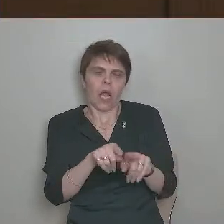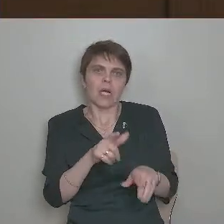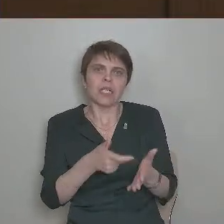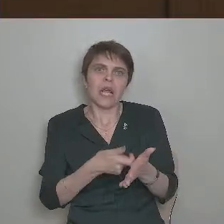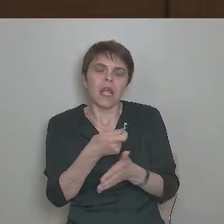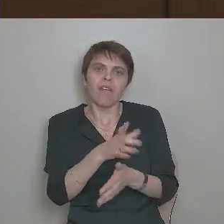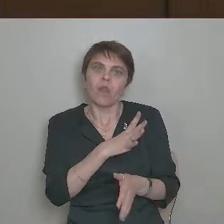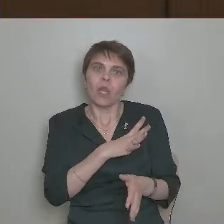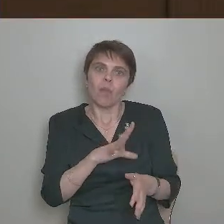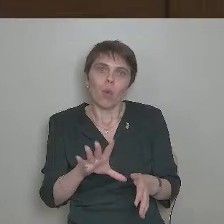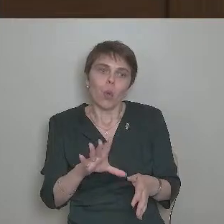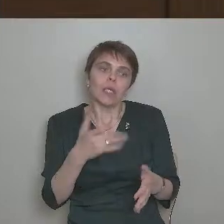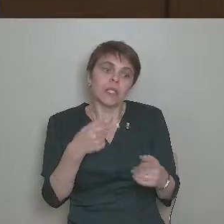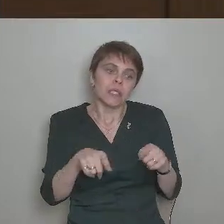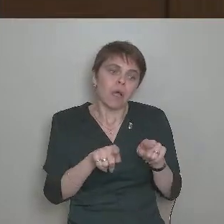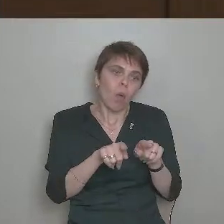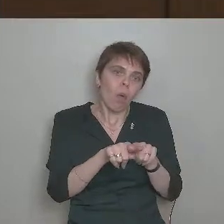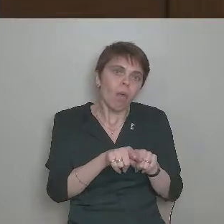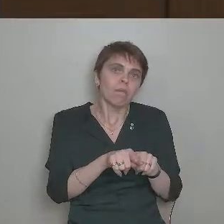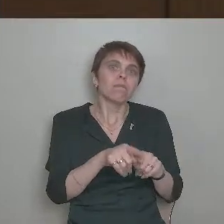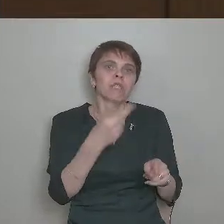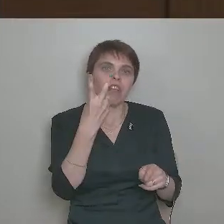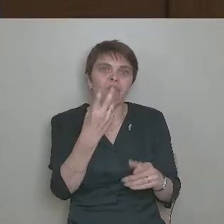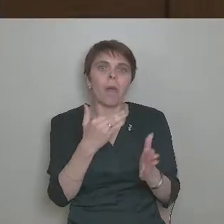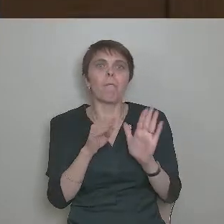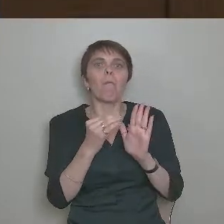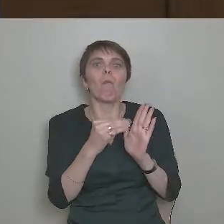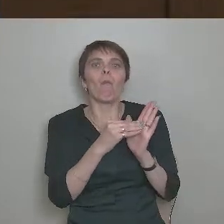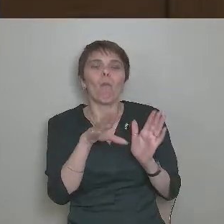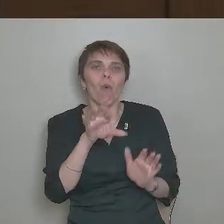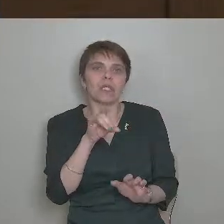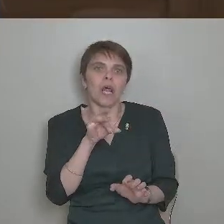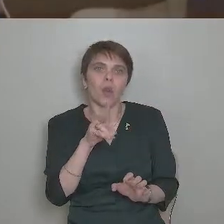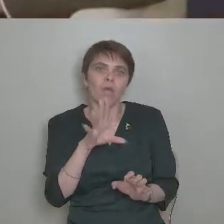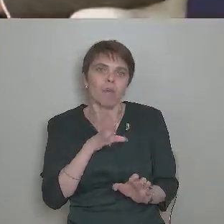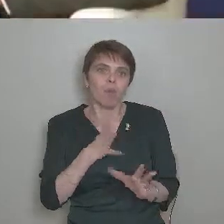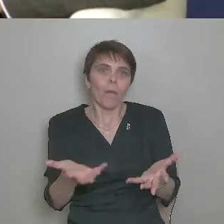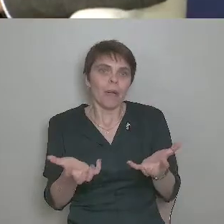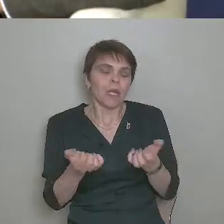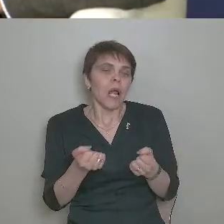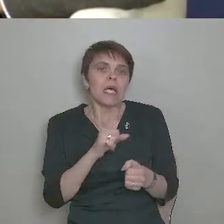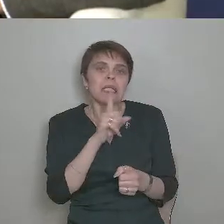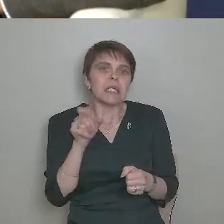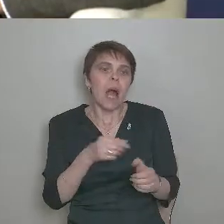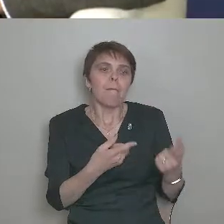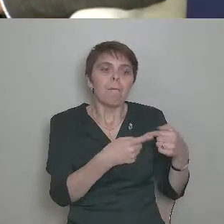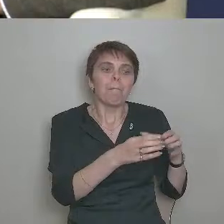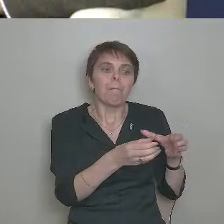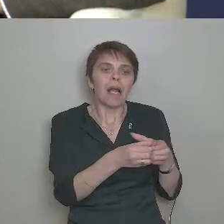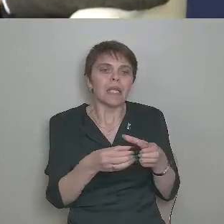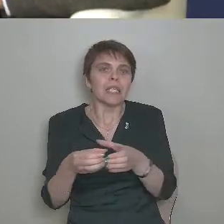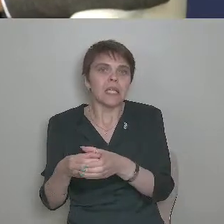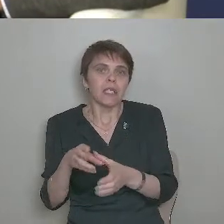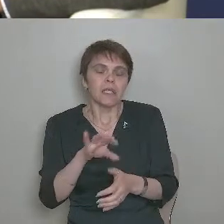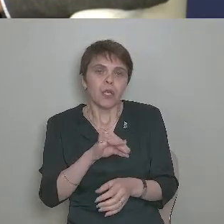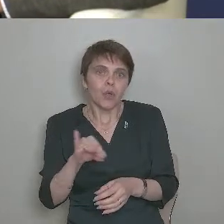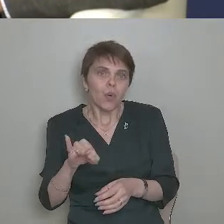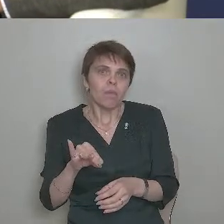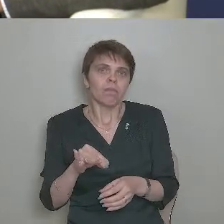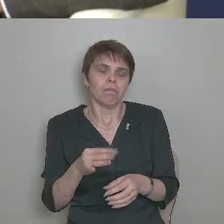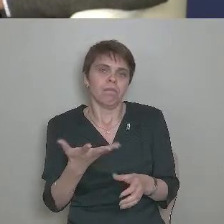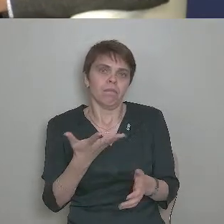actually the winner, because it turned out that some people were different. But when it comes to